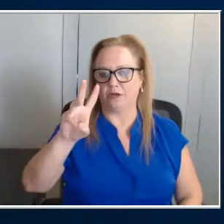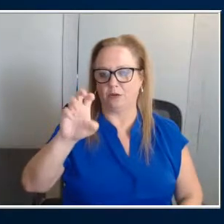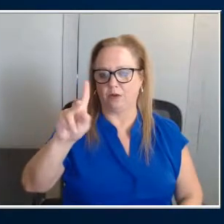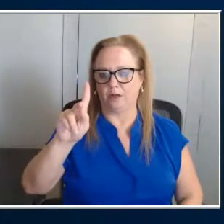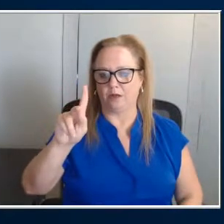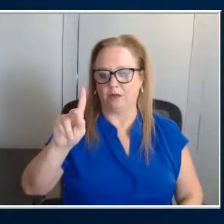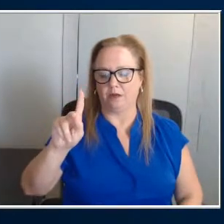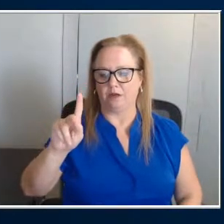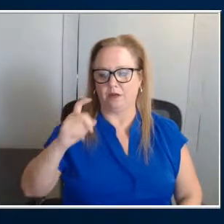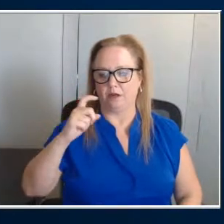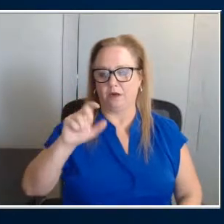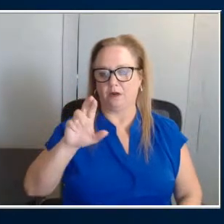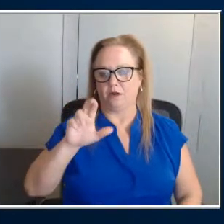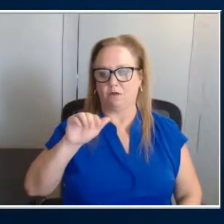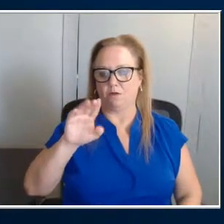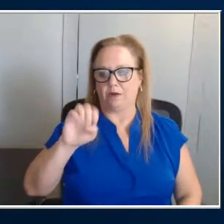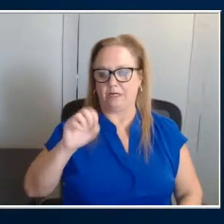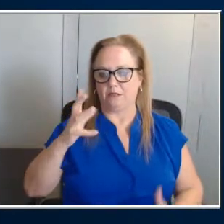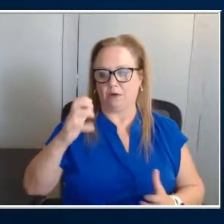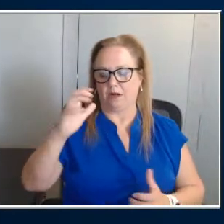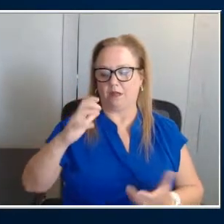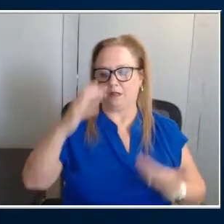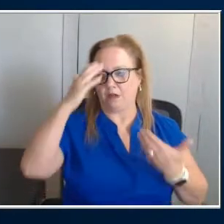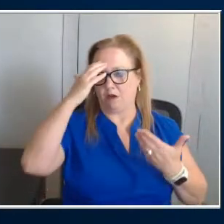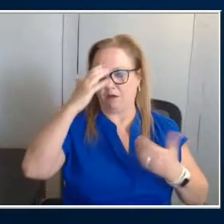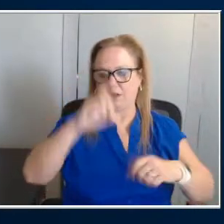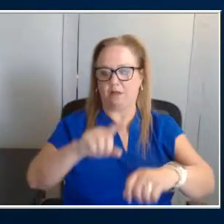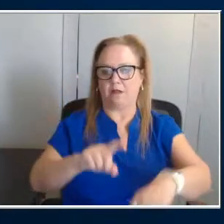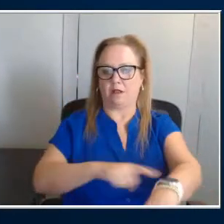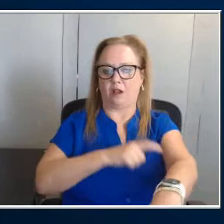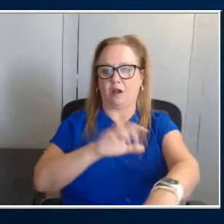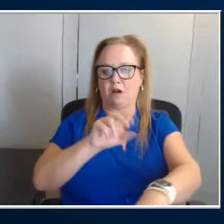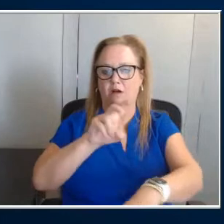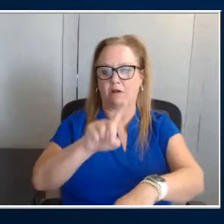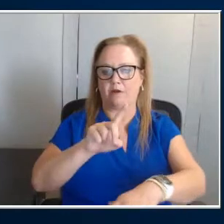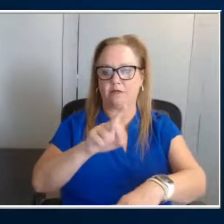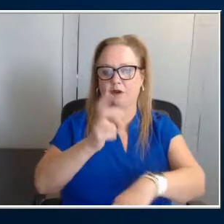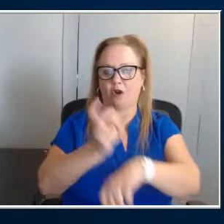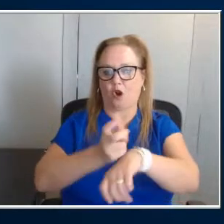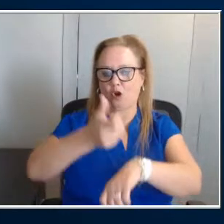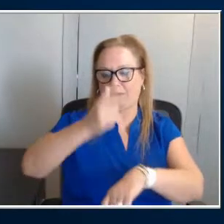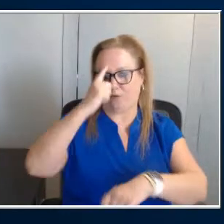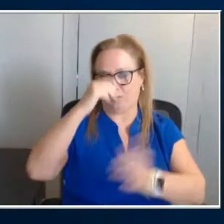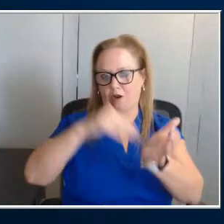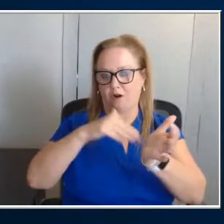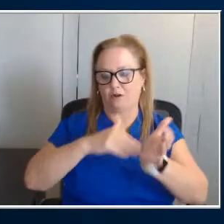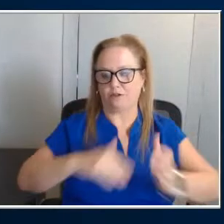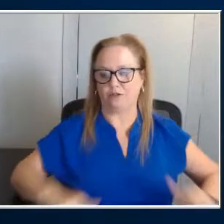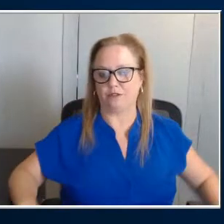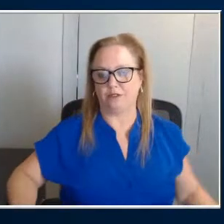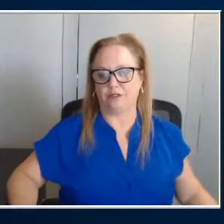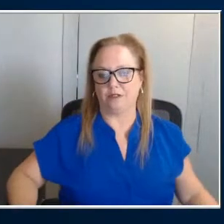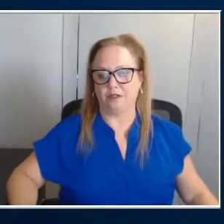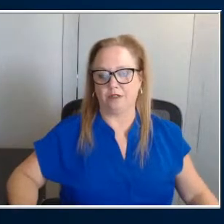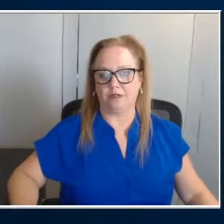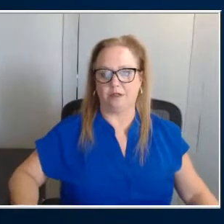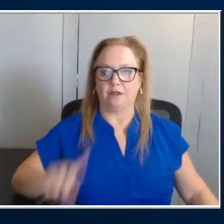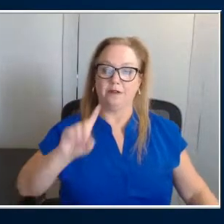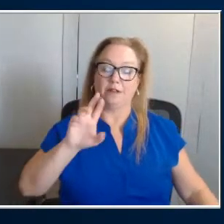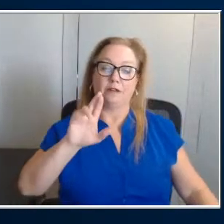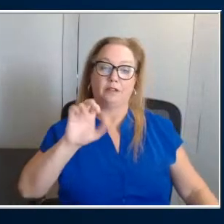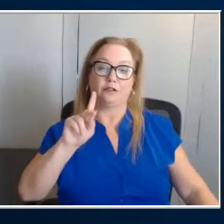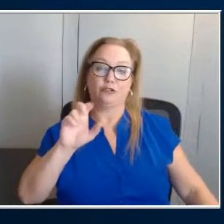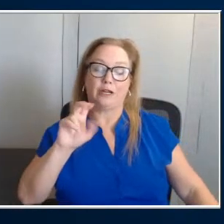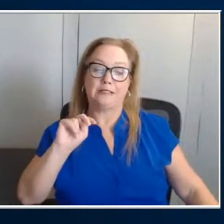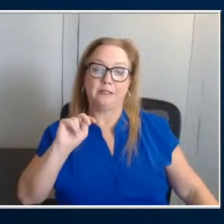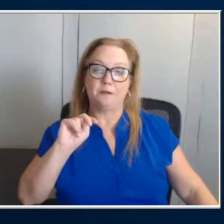Well, Reese wanted to know, how do the unknowns about long COVID make it harder for doctors? Yeah, so Dr. Jackson. Yeah, I